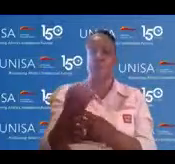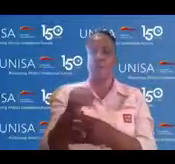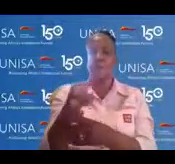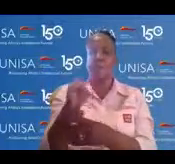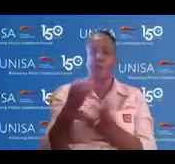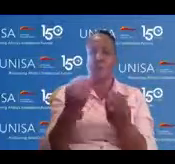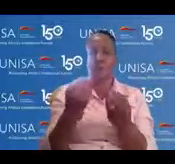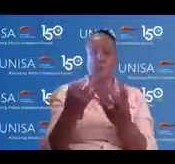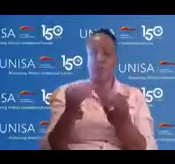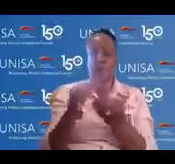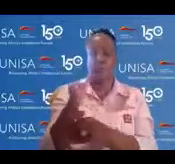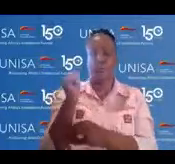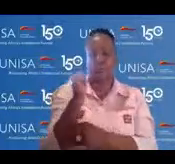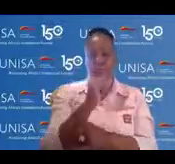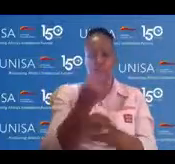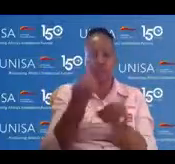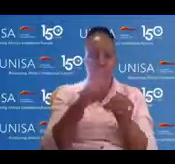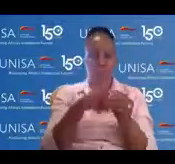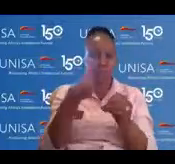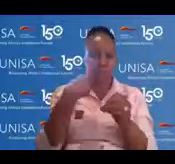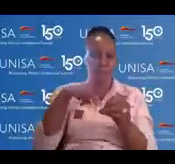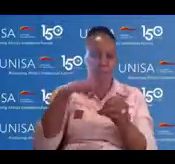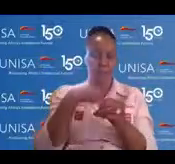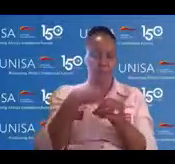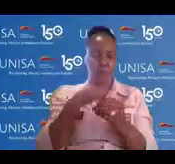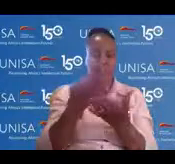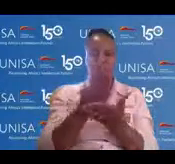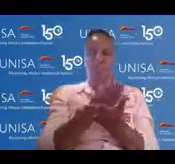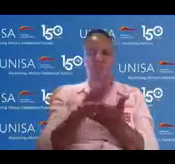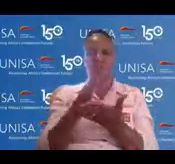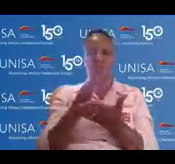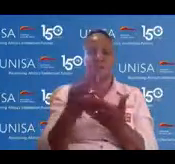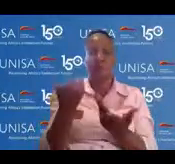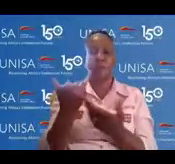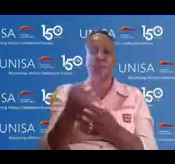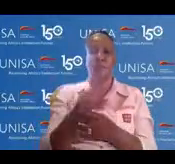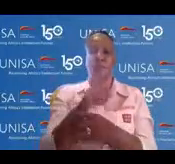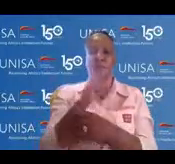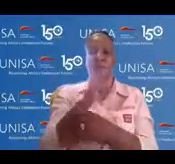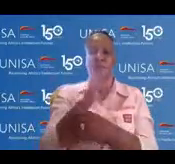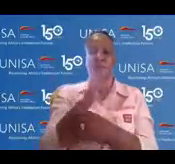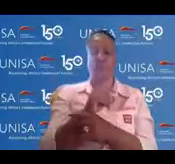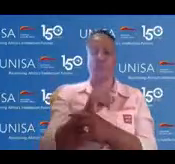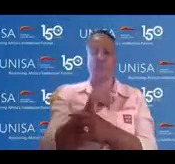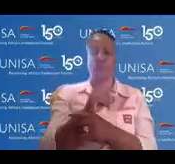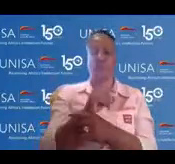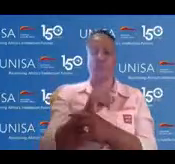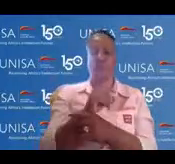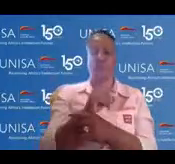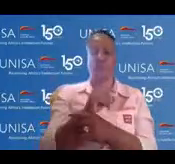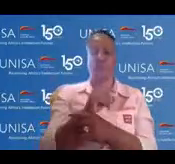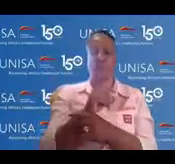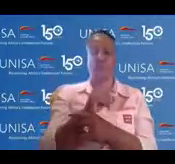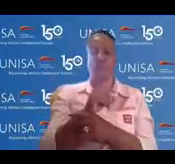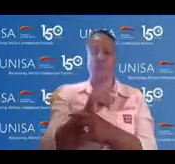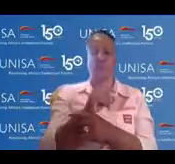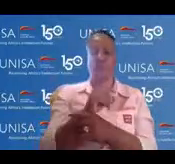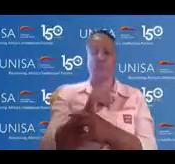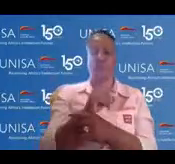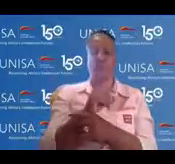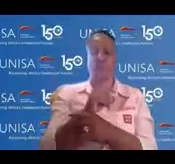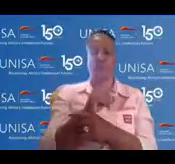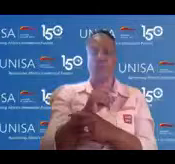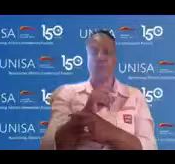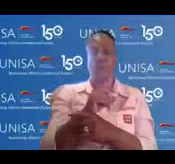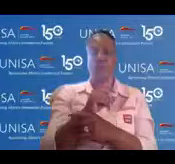to join us. We're also going to share all the useful things like the Office 365 app or Microsoft app that you can actually